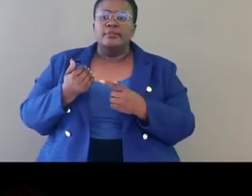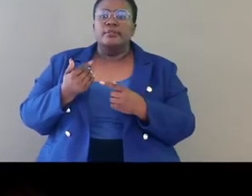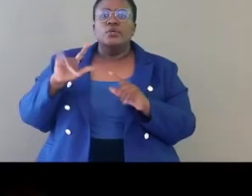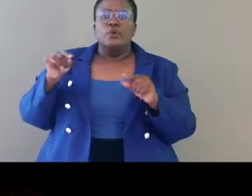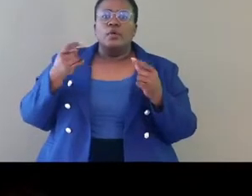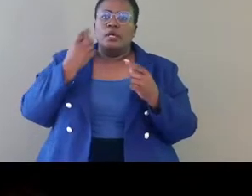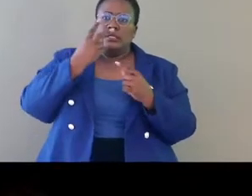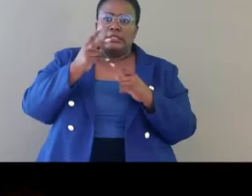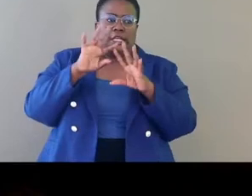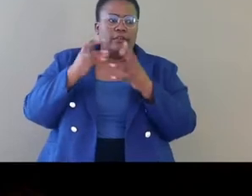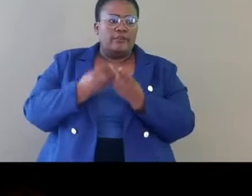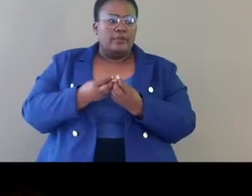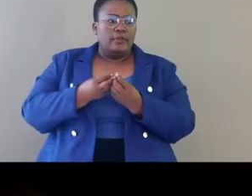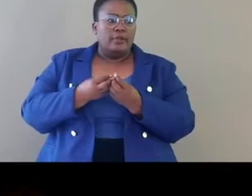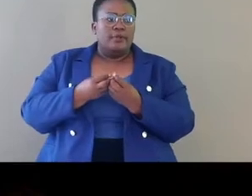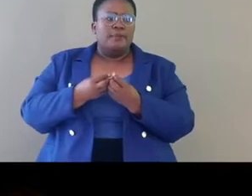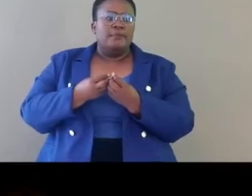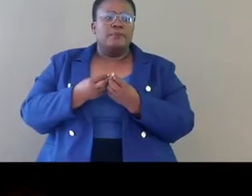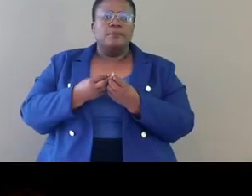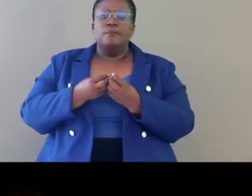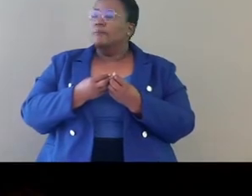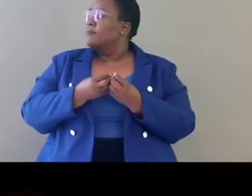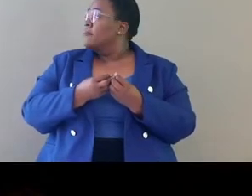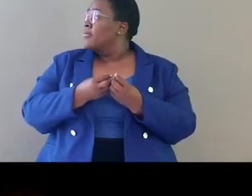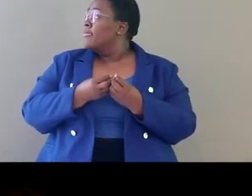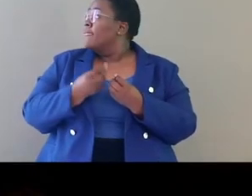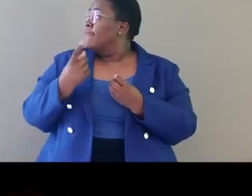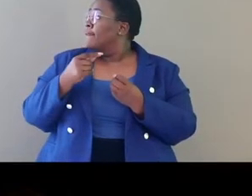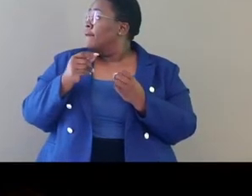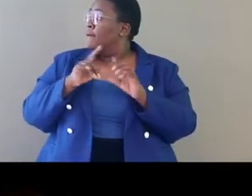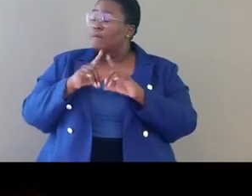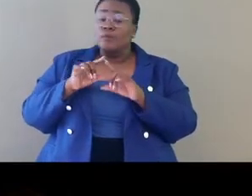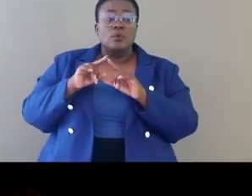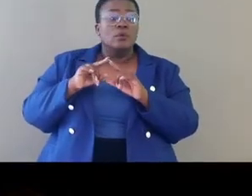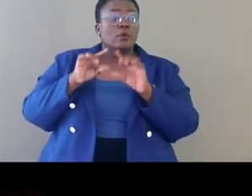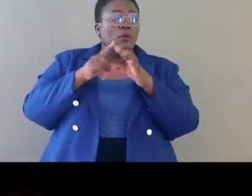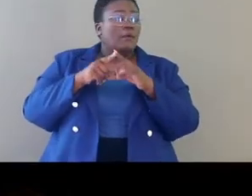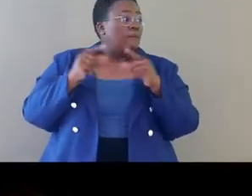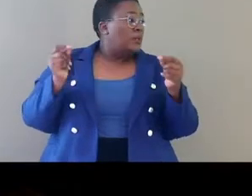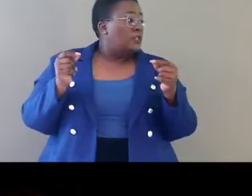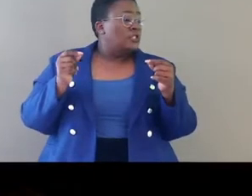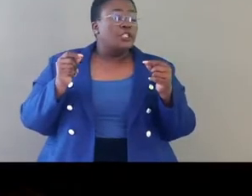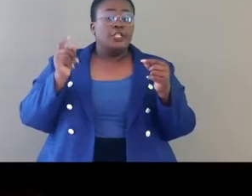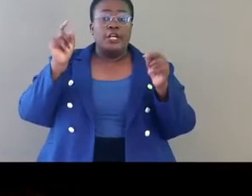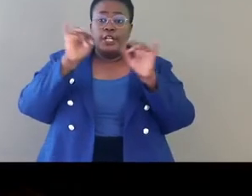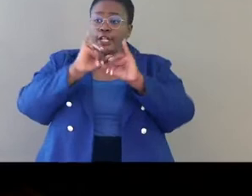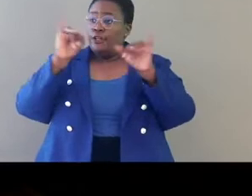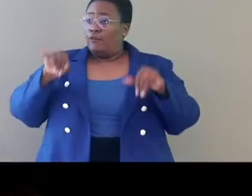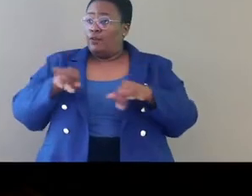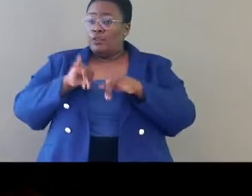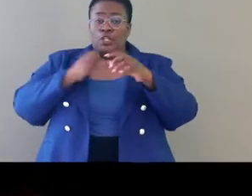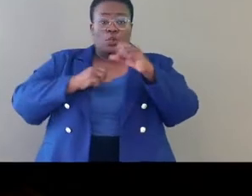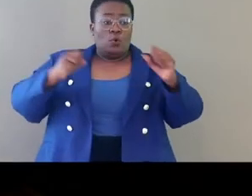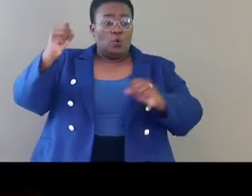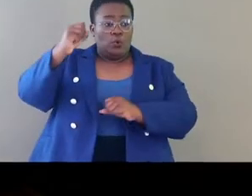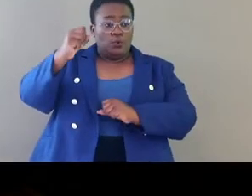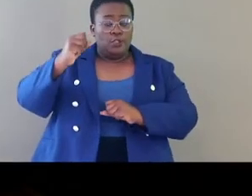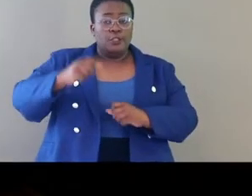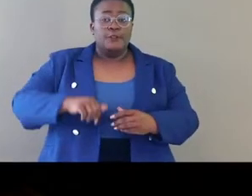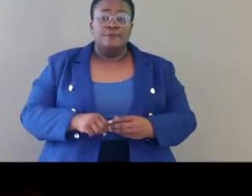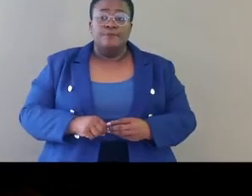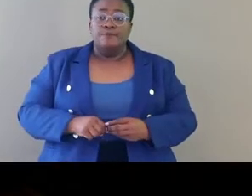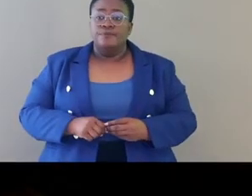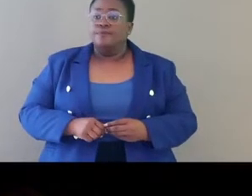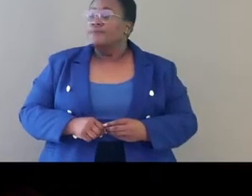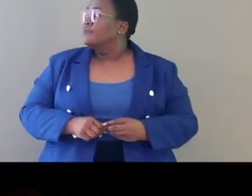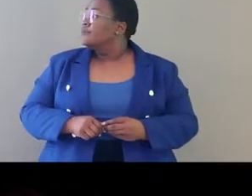foresee everything and delays in project completion and invoicing so just in conclusion to say that our